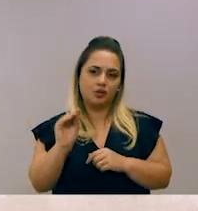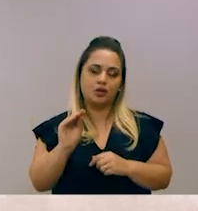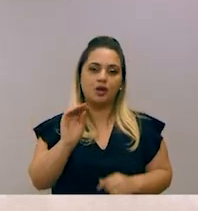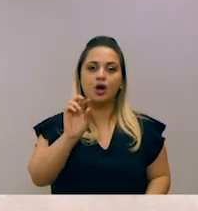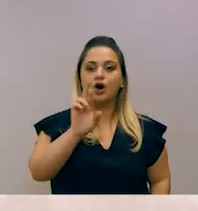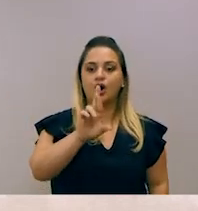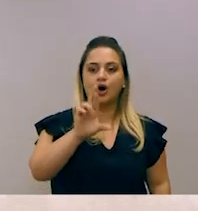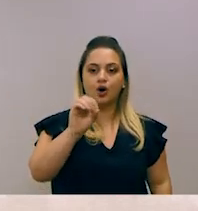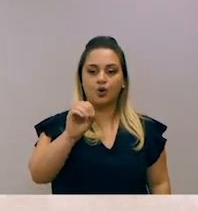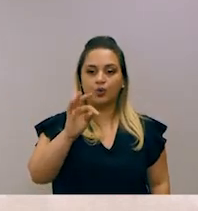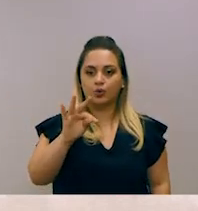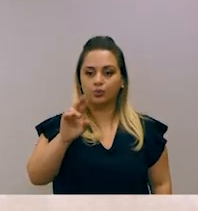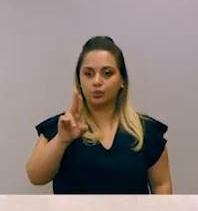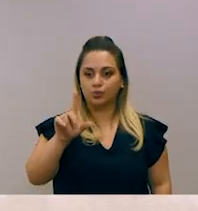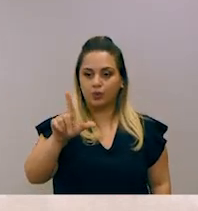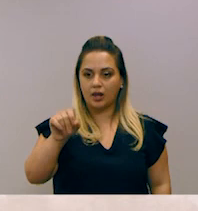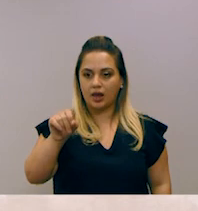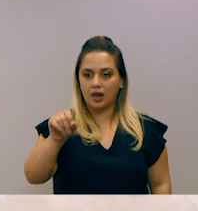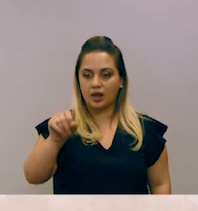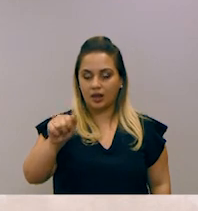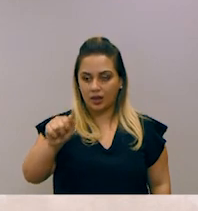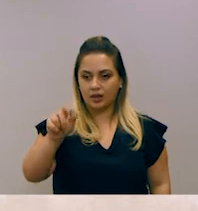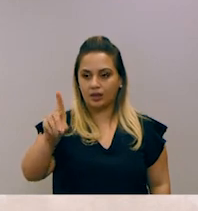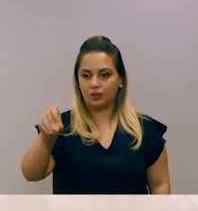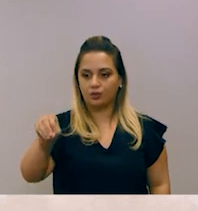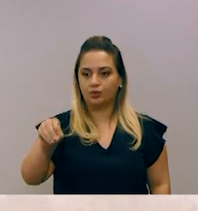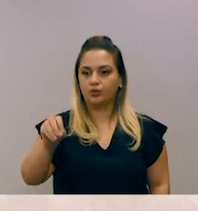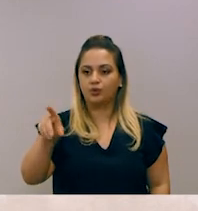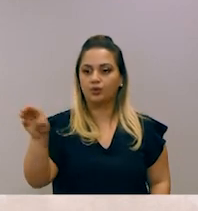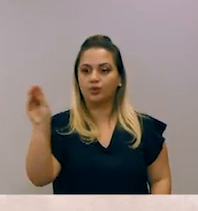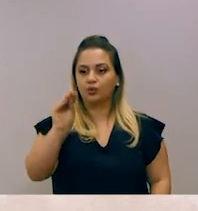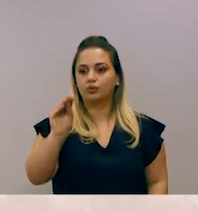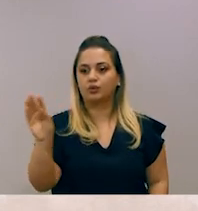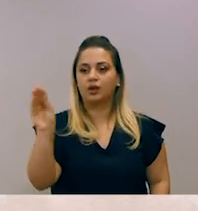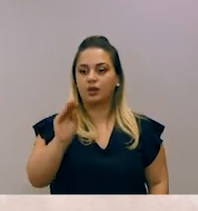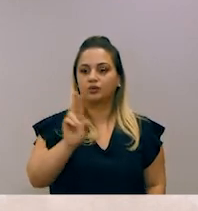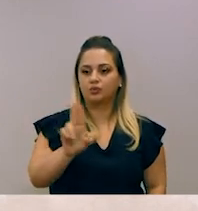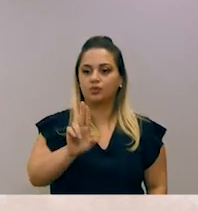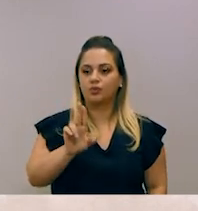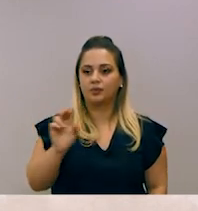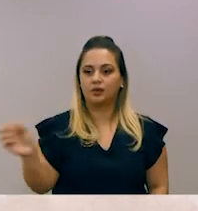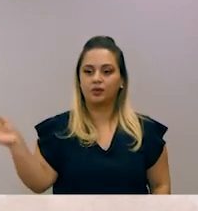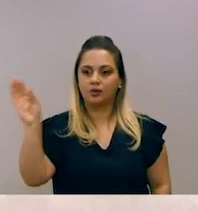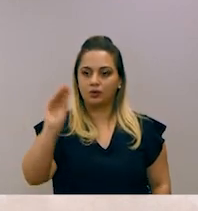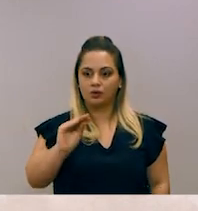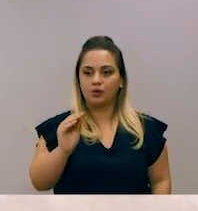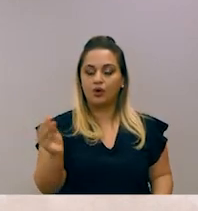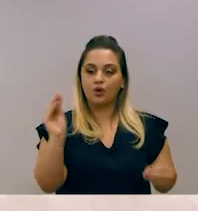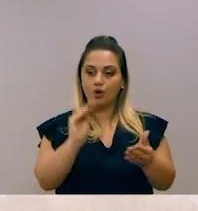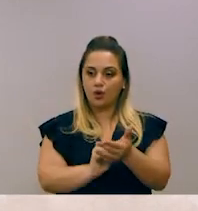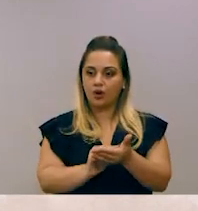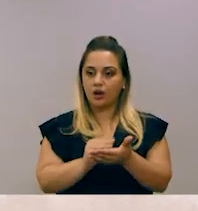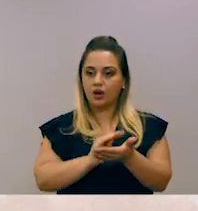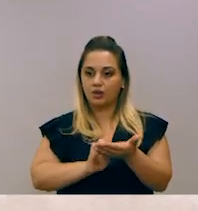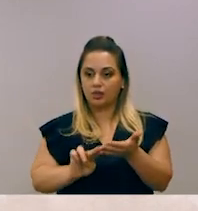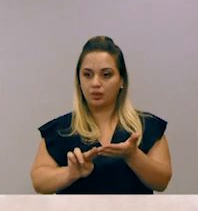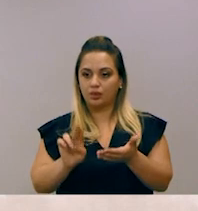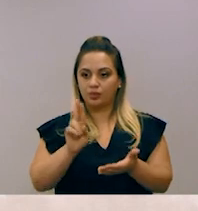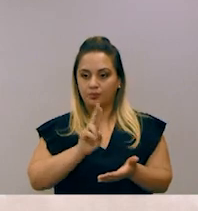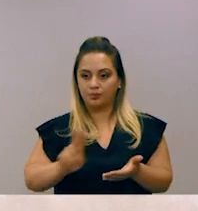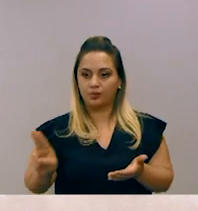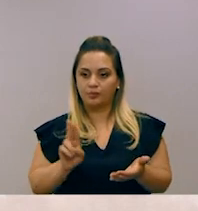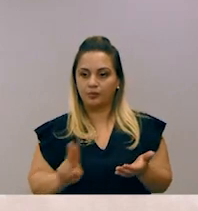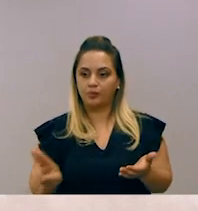section, subsection, and they can be labeled based on different kinds of categories, the intention,